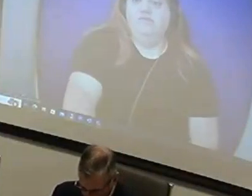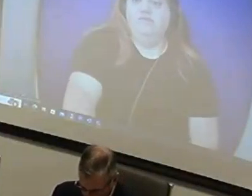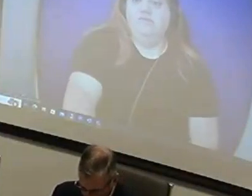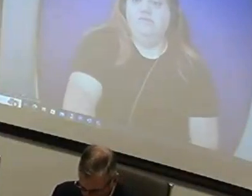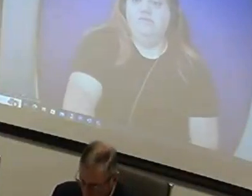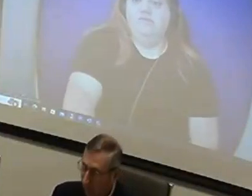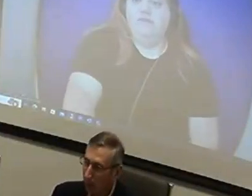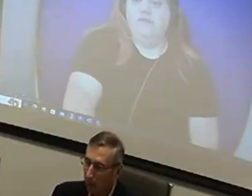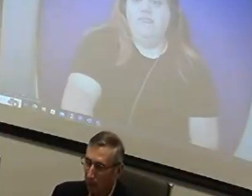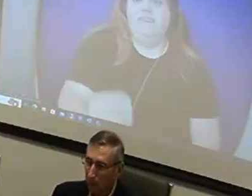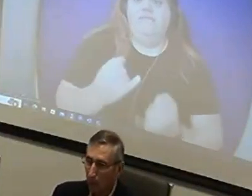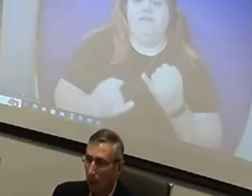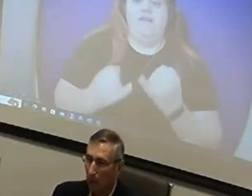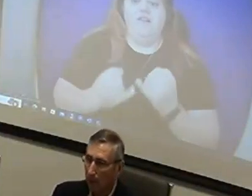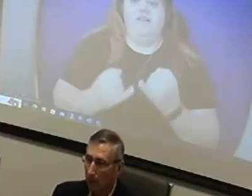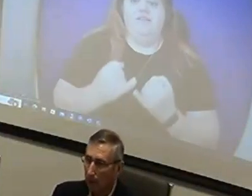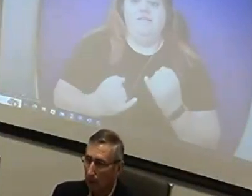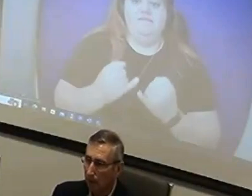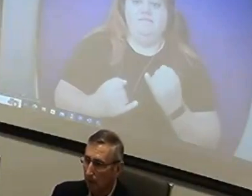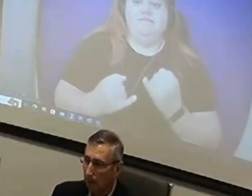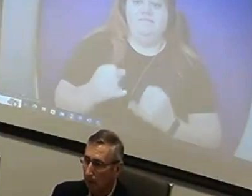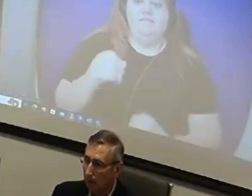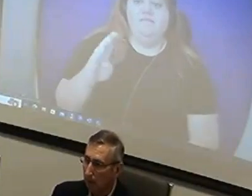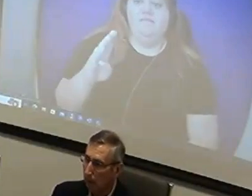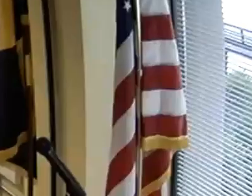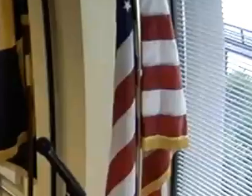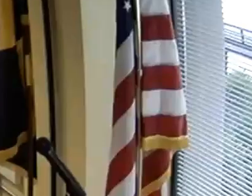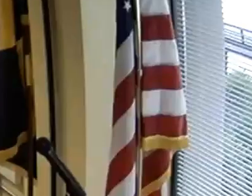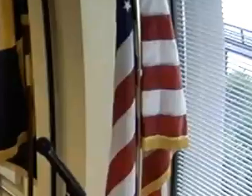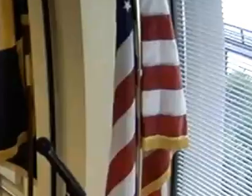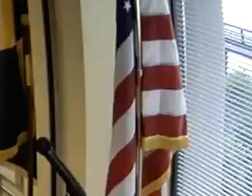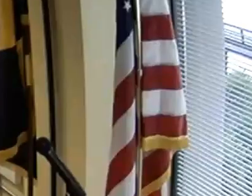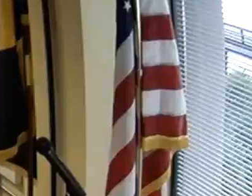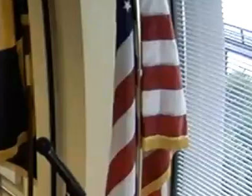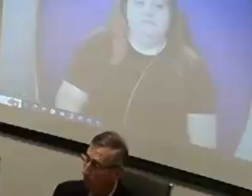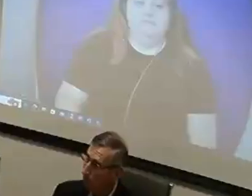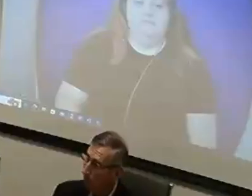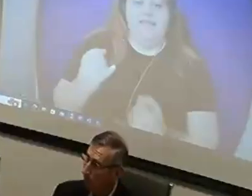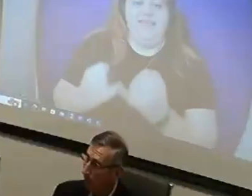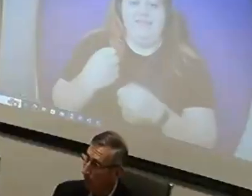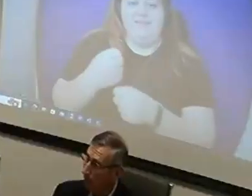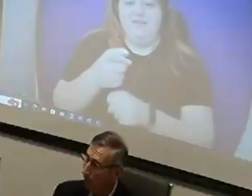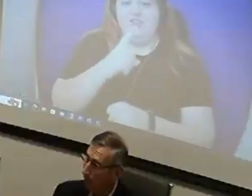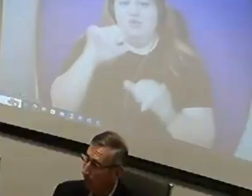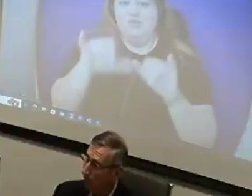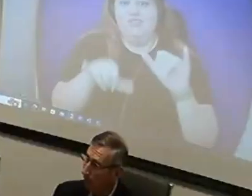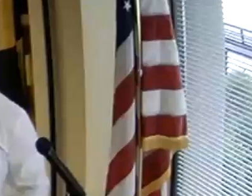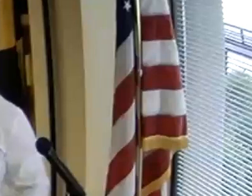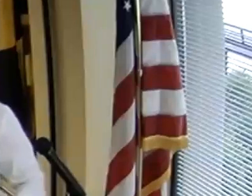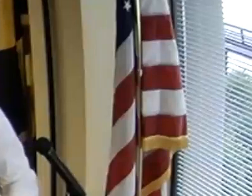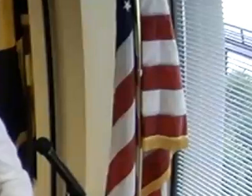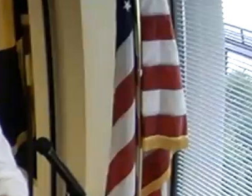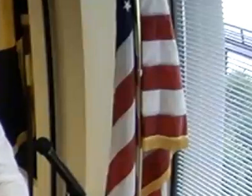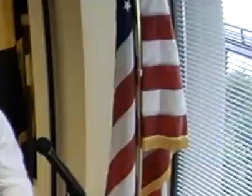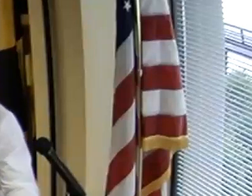final resolution. Mr. Barca. Put you at the end just to make sure you'd stay for the whole meeting. Make